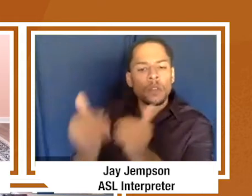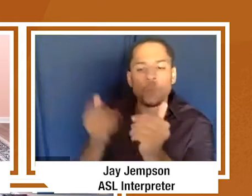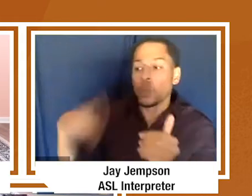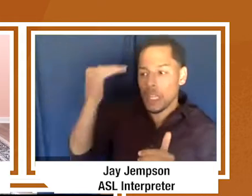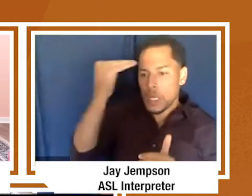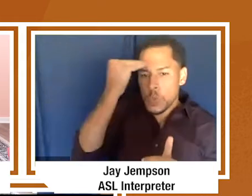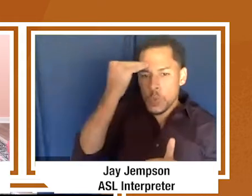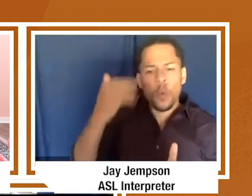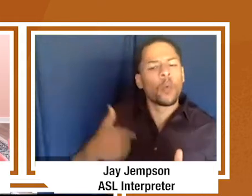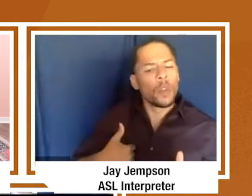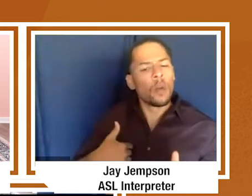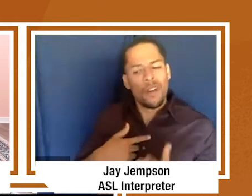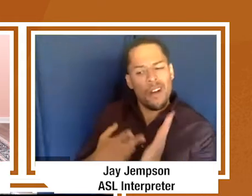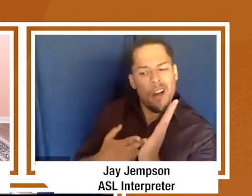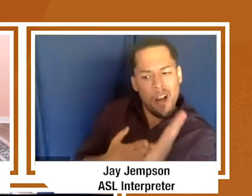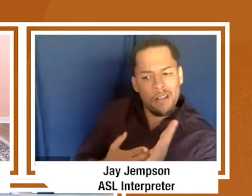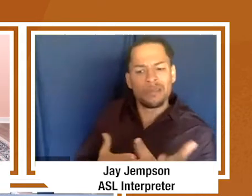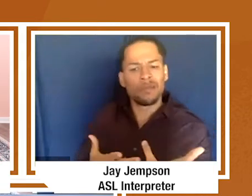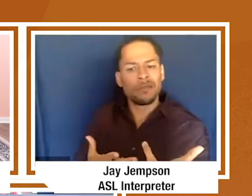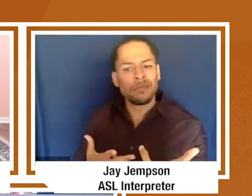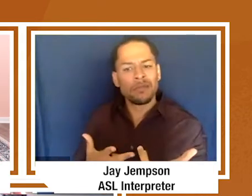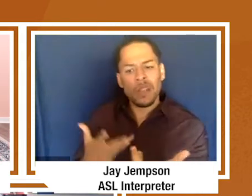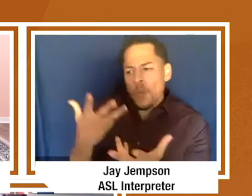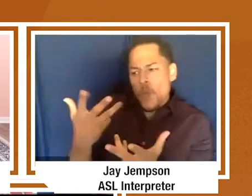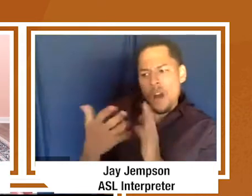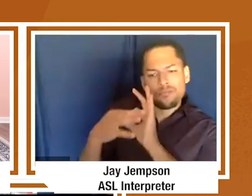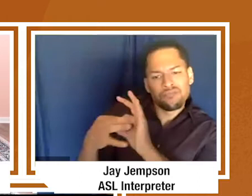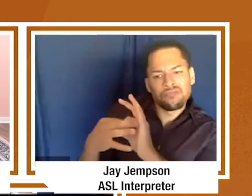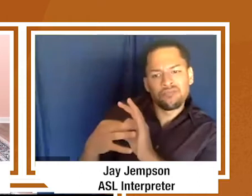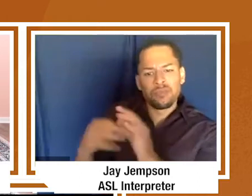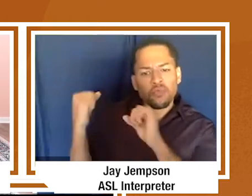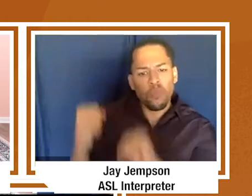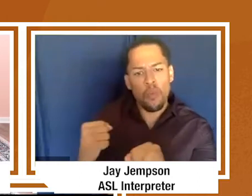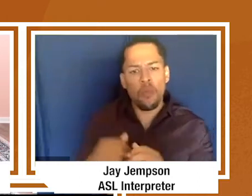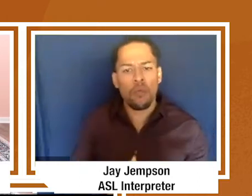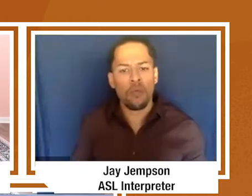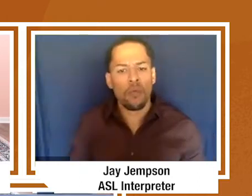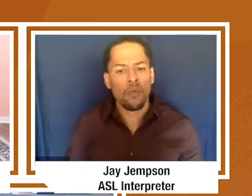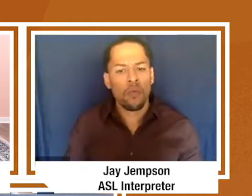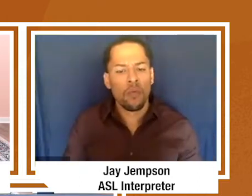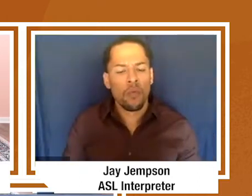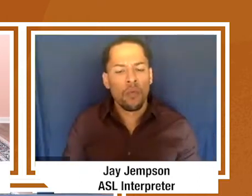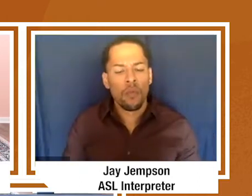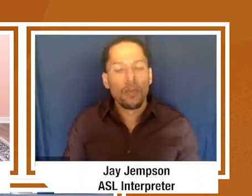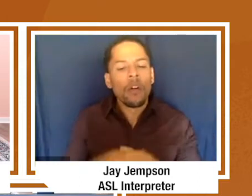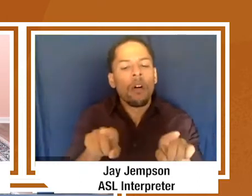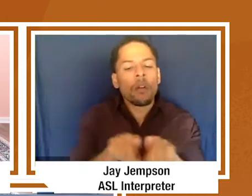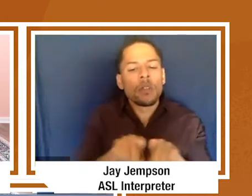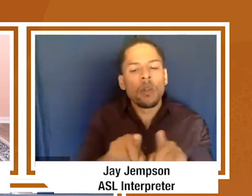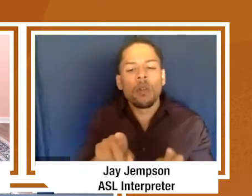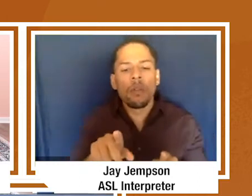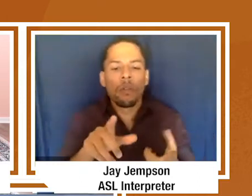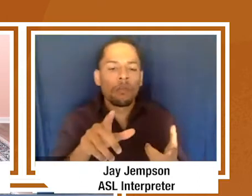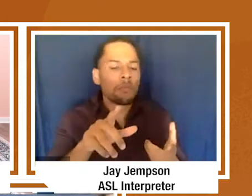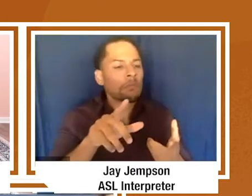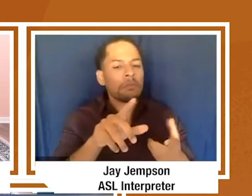are bringing is genuine. And with that, we are also digging into changing